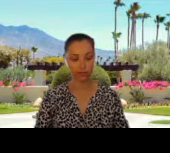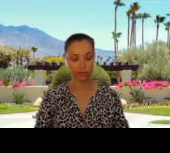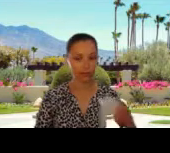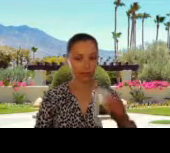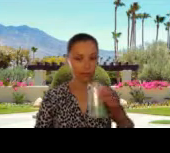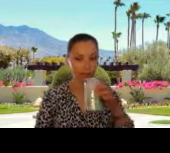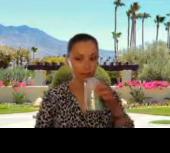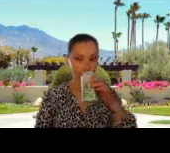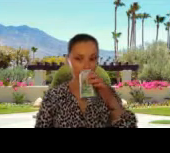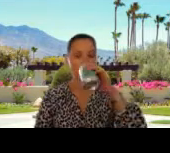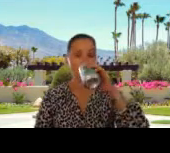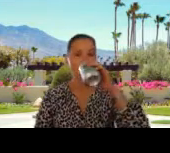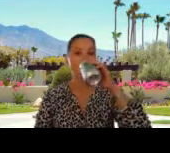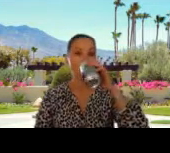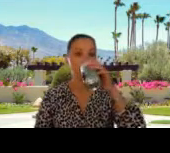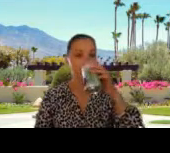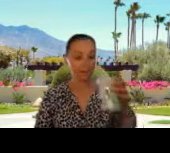Next slide, please.